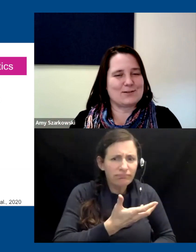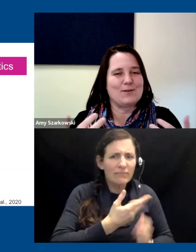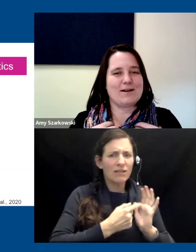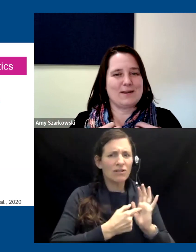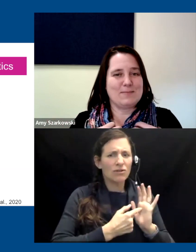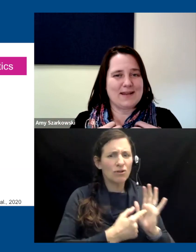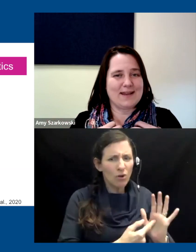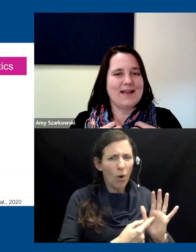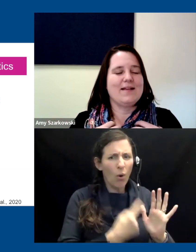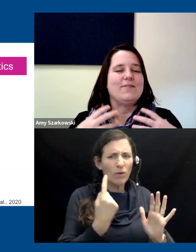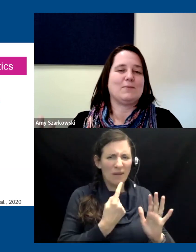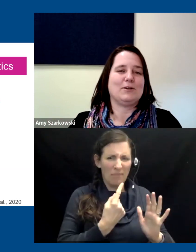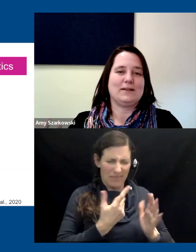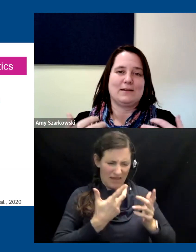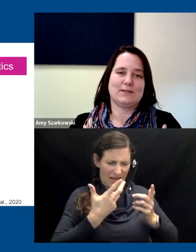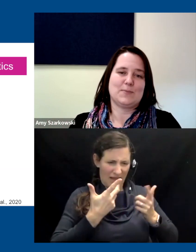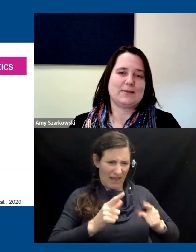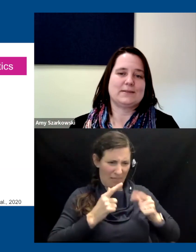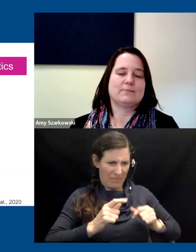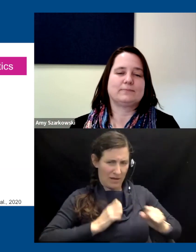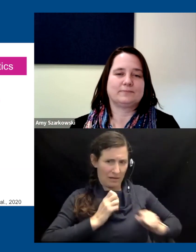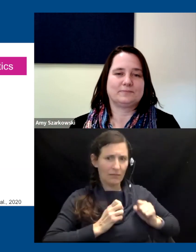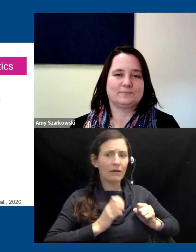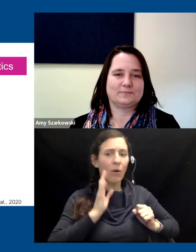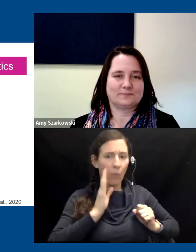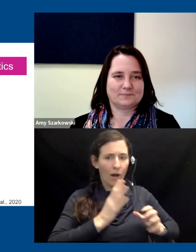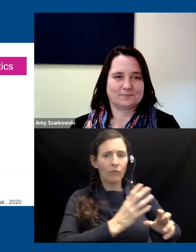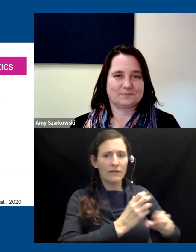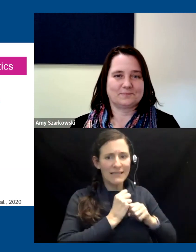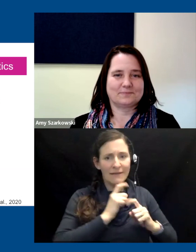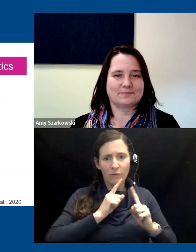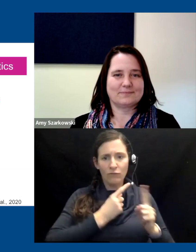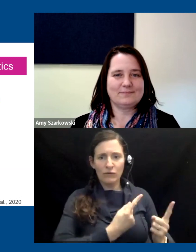something that's going on in me, then I'm going to get a response.